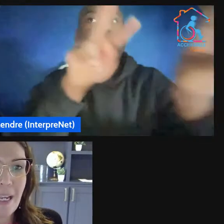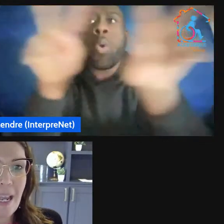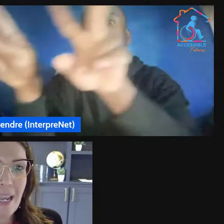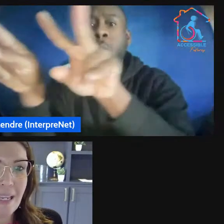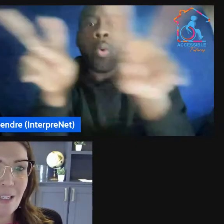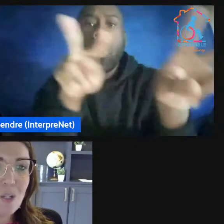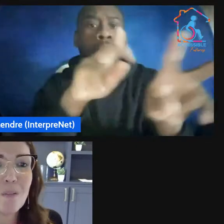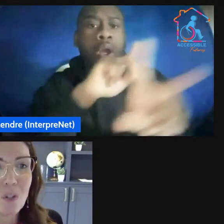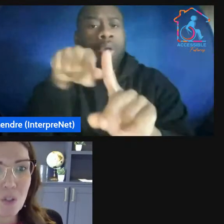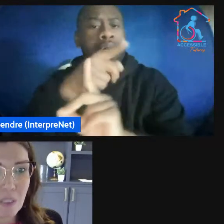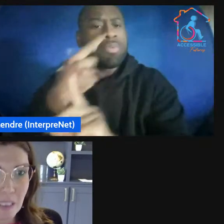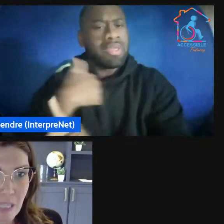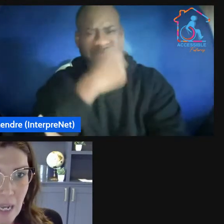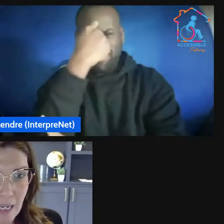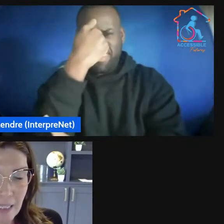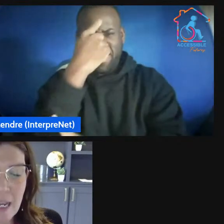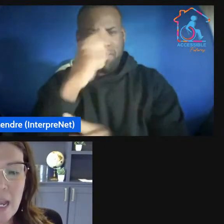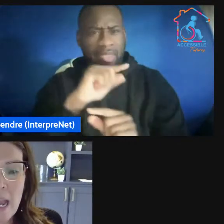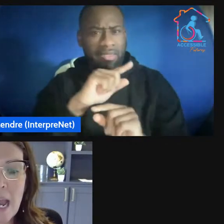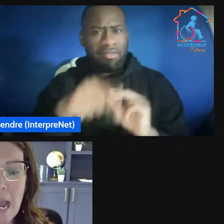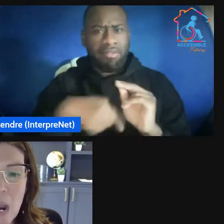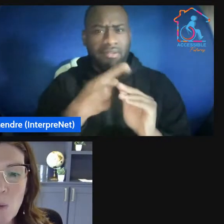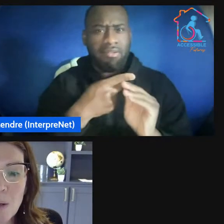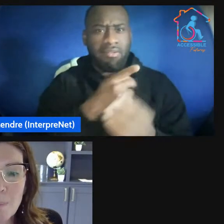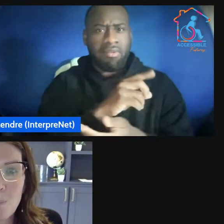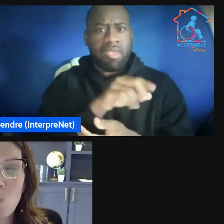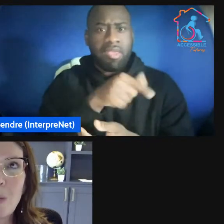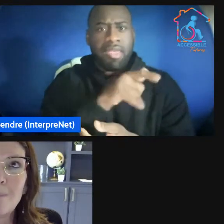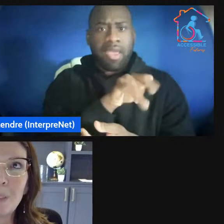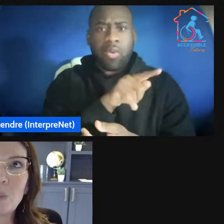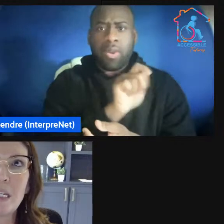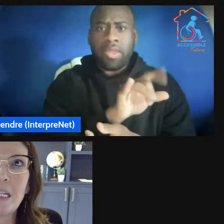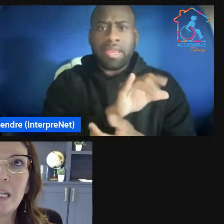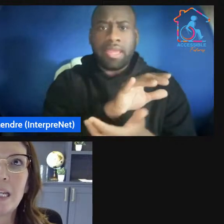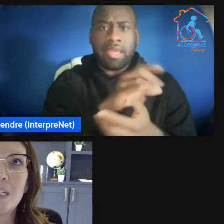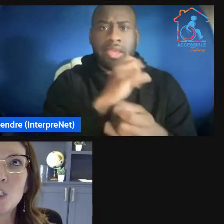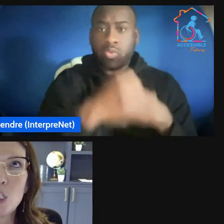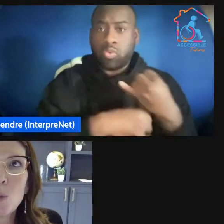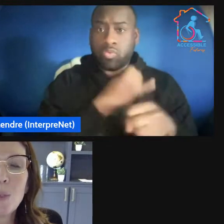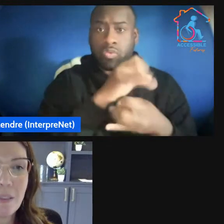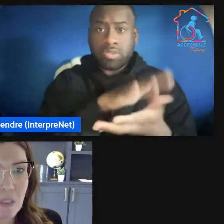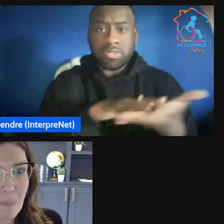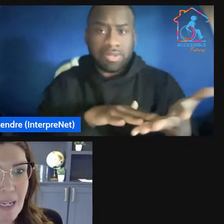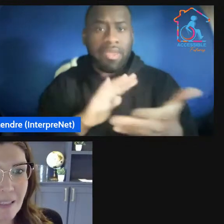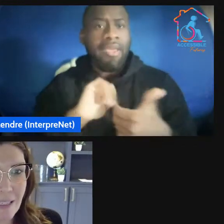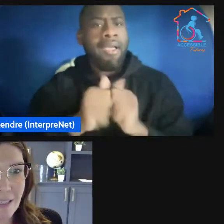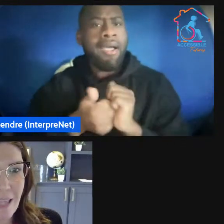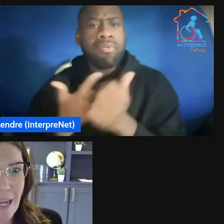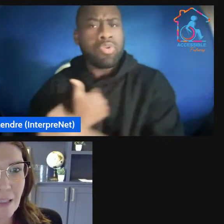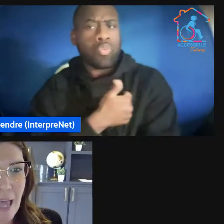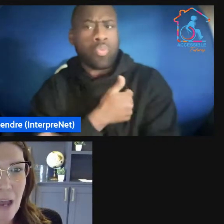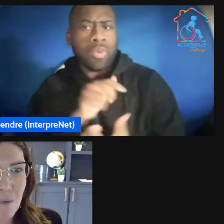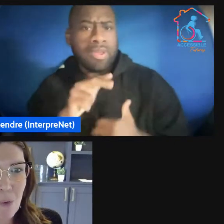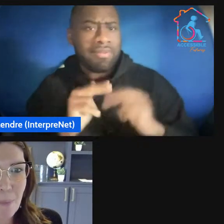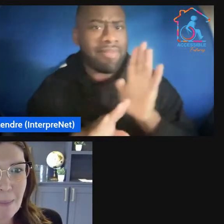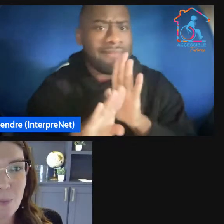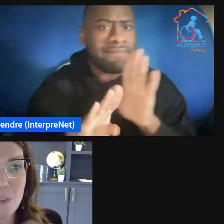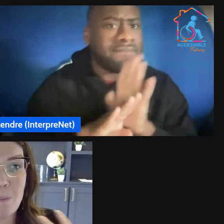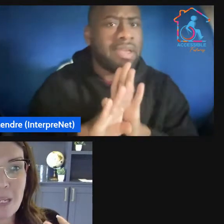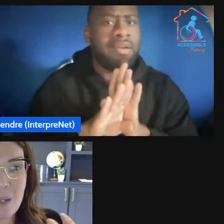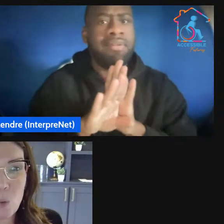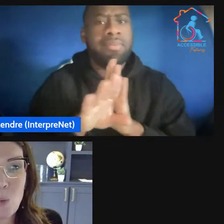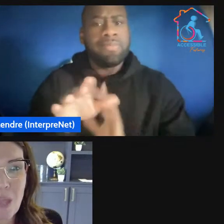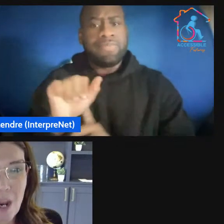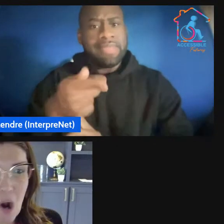equity and universal design, how are we building intuitive spaces that allow for people